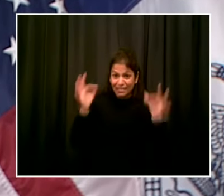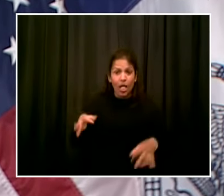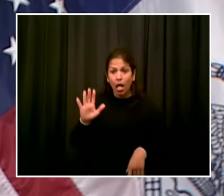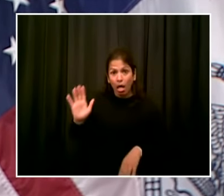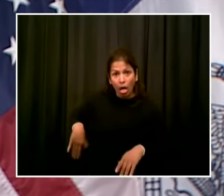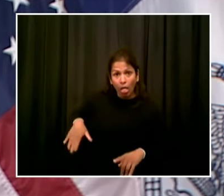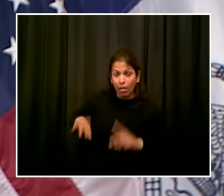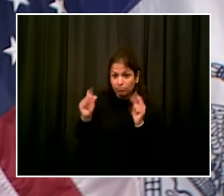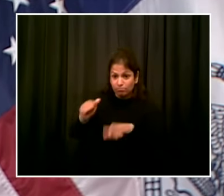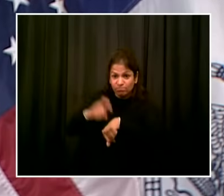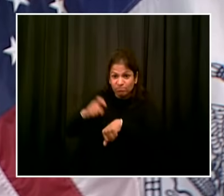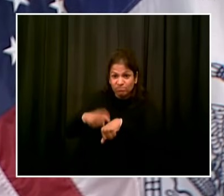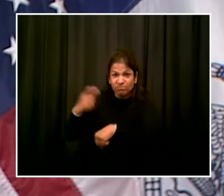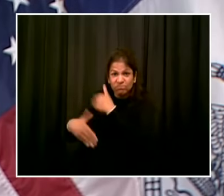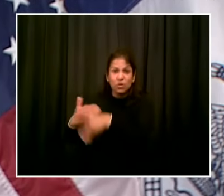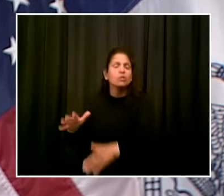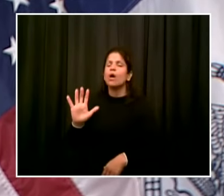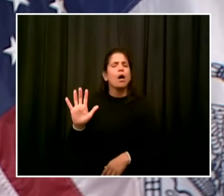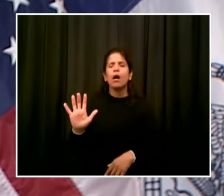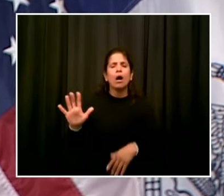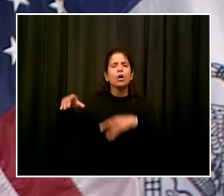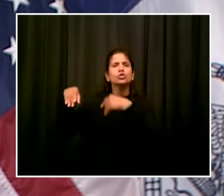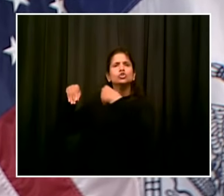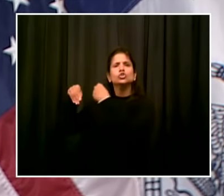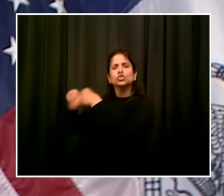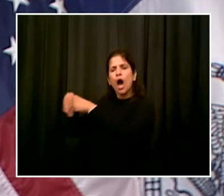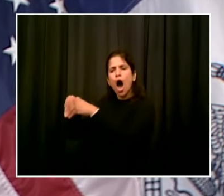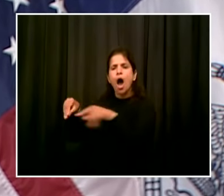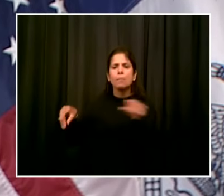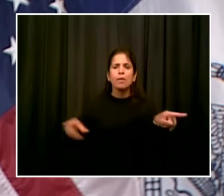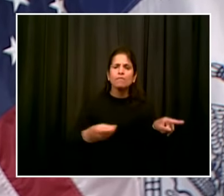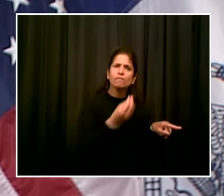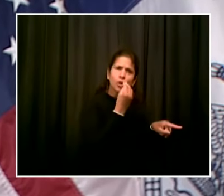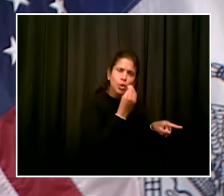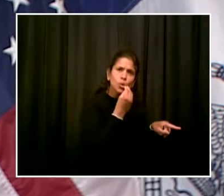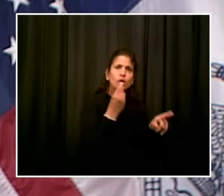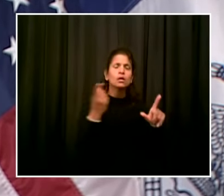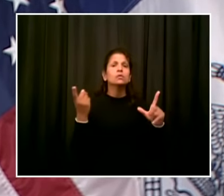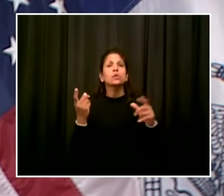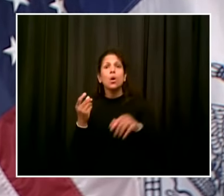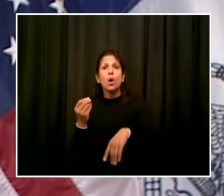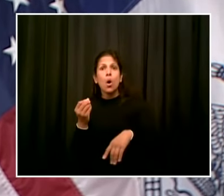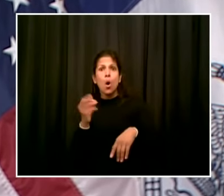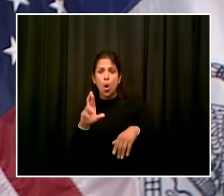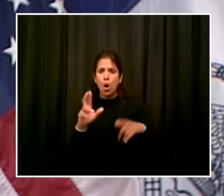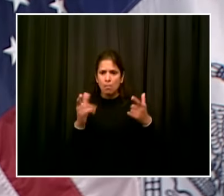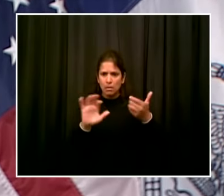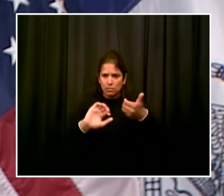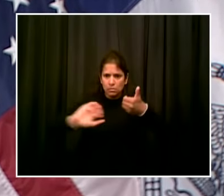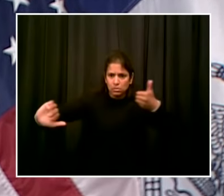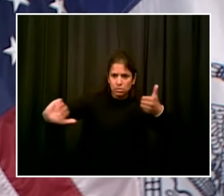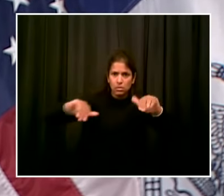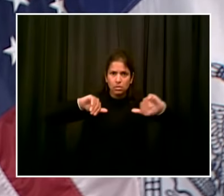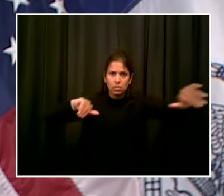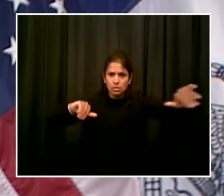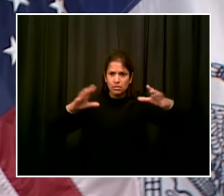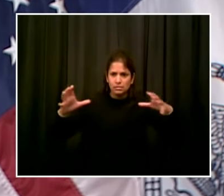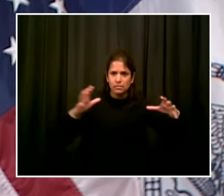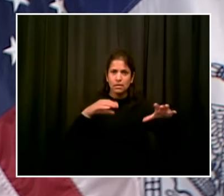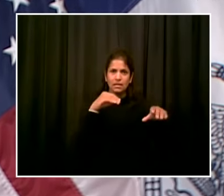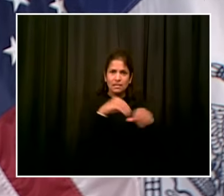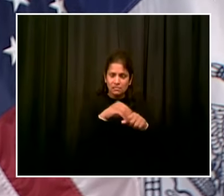of the question, and I have a second question. Yeah, Sydney, I'm going to accept that, but I just want to caution that was many questions in one question. So please,